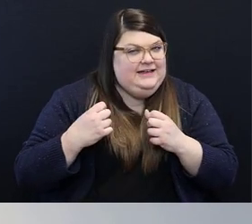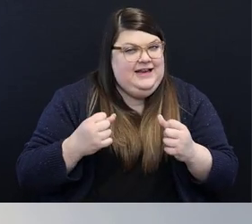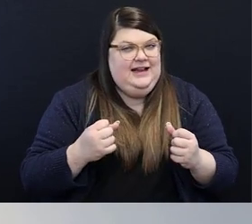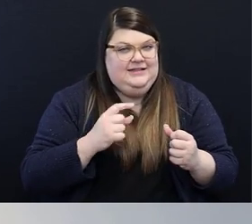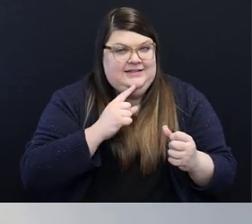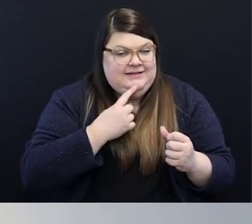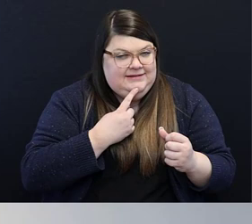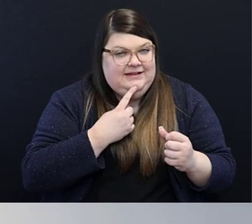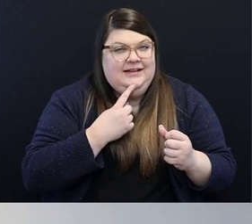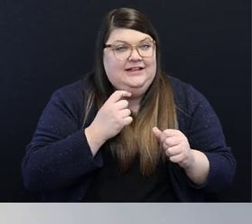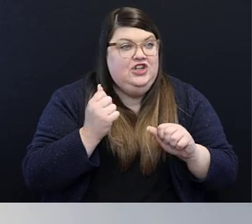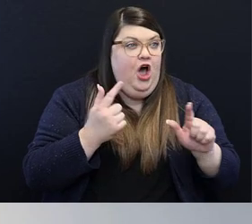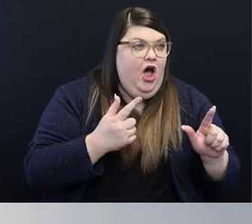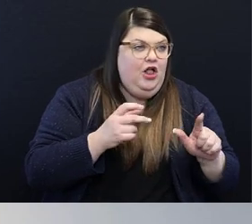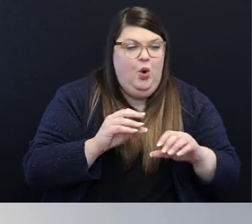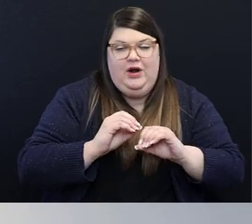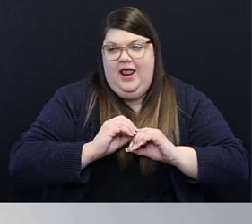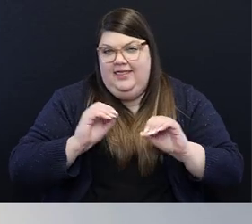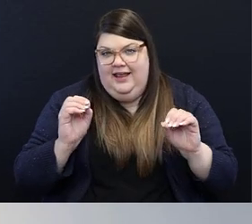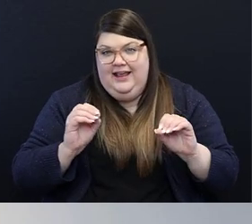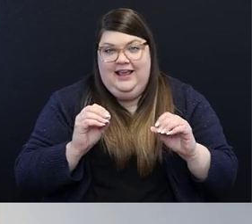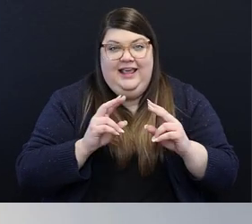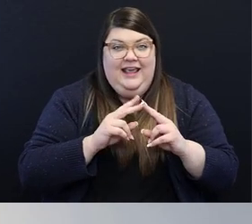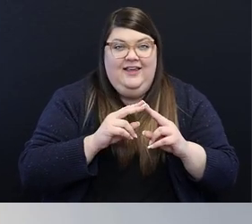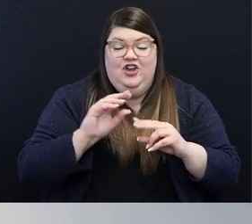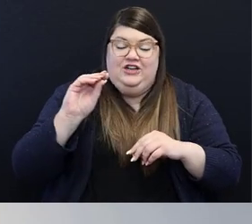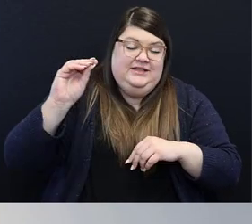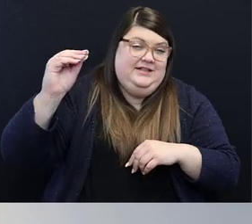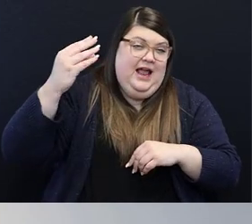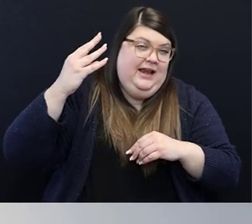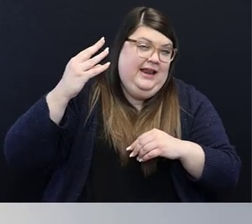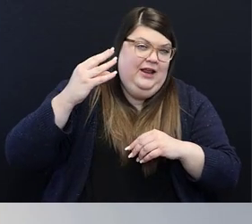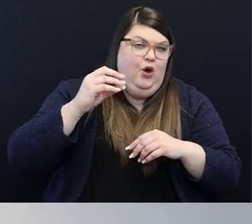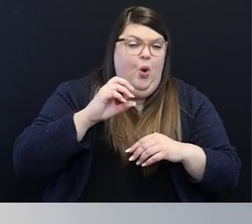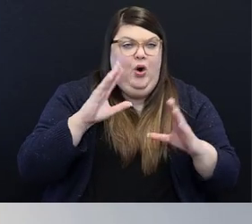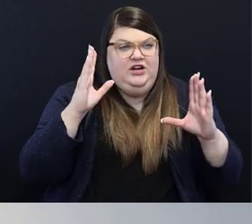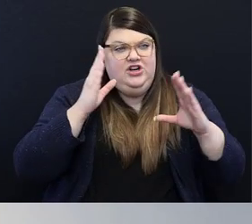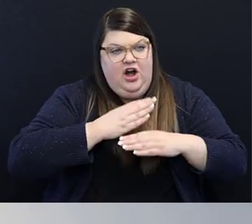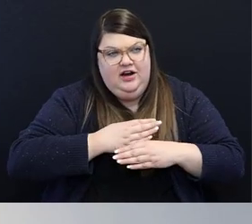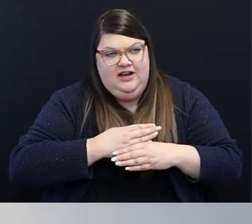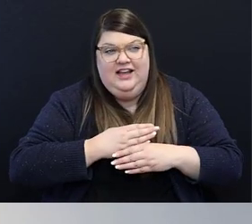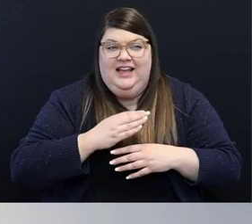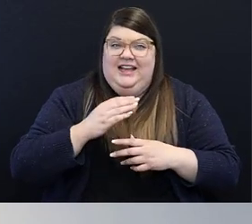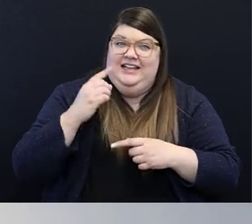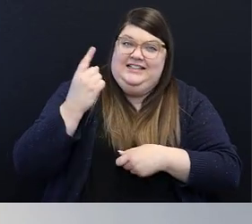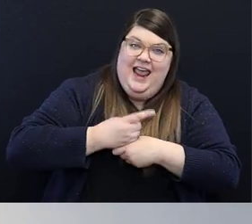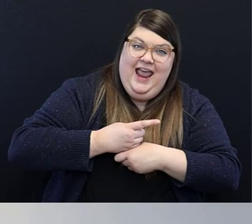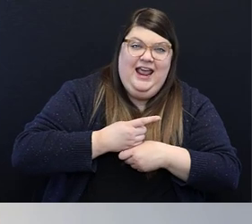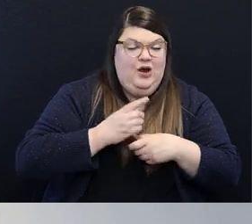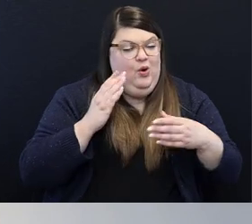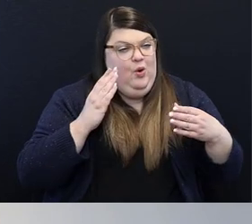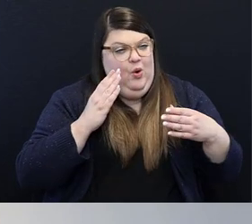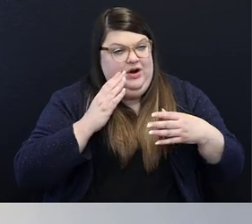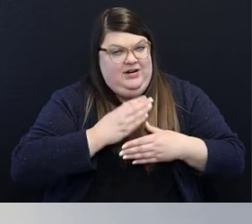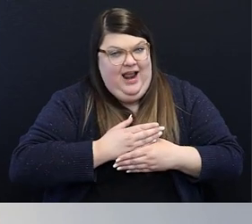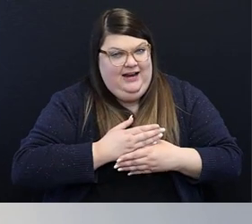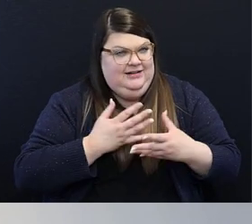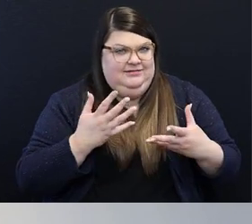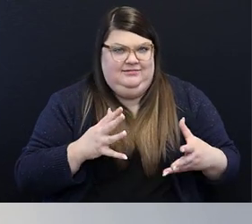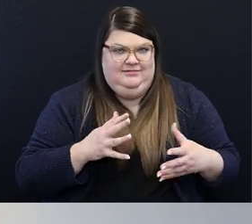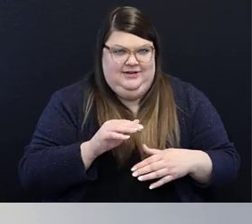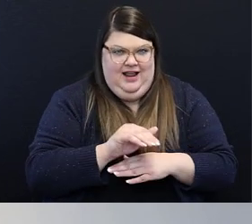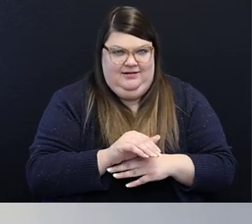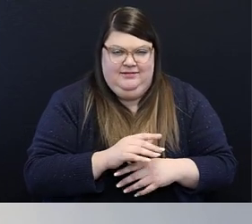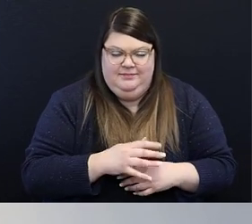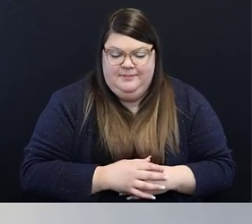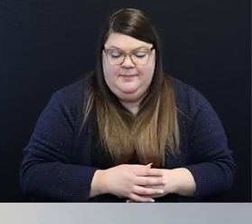intense. It is all or nothing, pretty much. It's either sunny or it's dark outside. You know, it's day or night. I've always